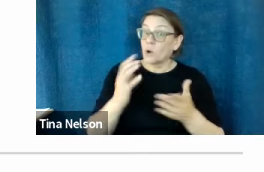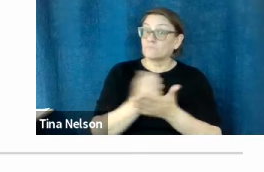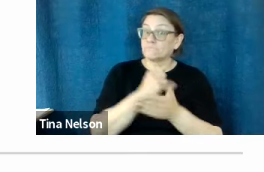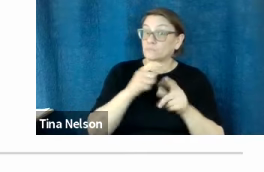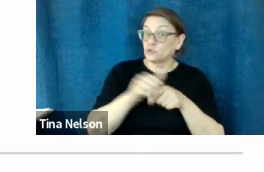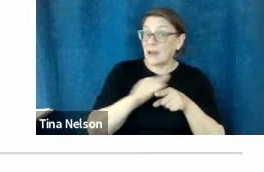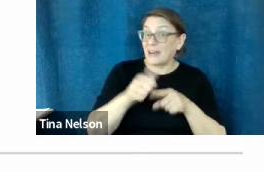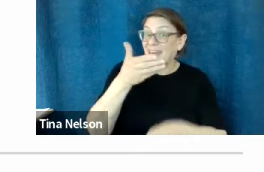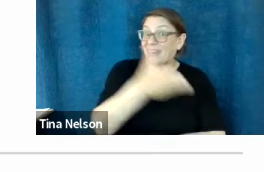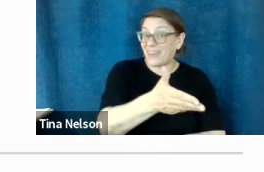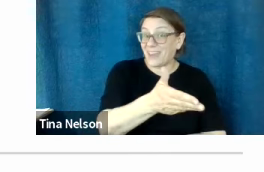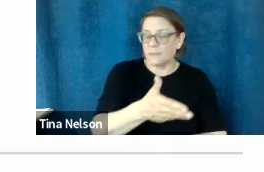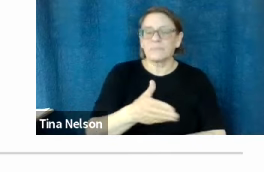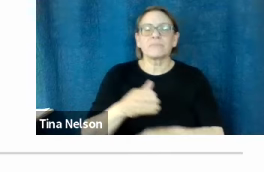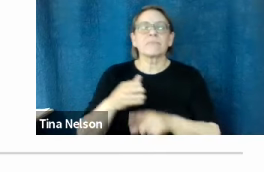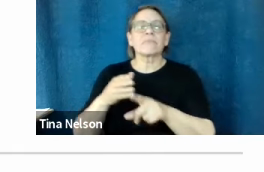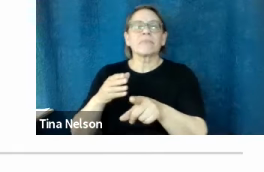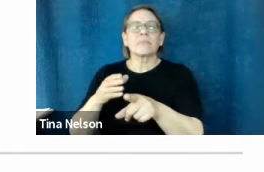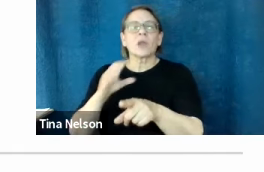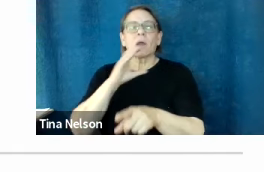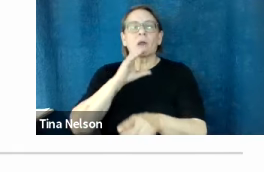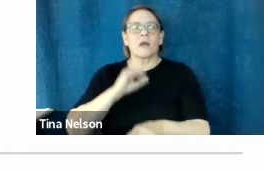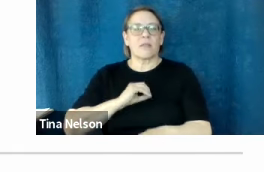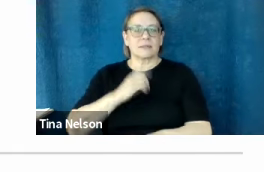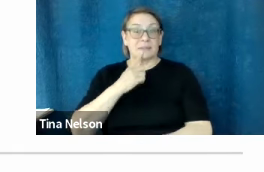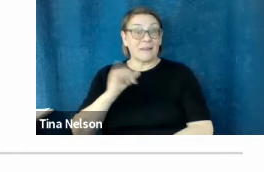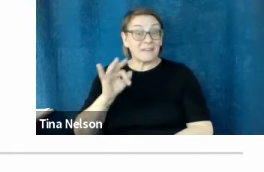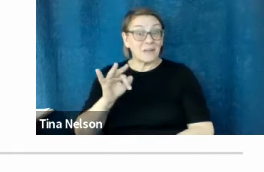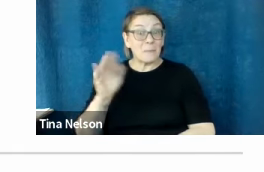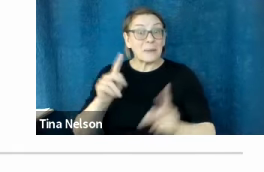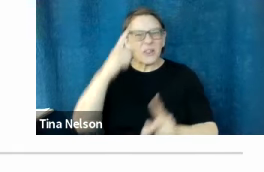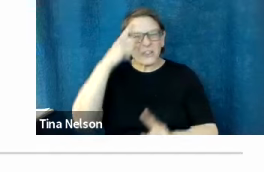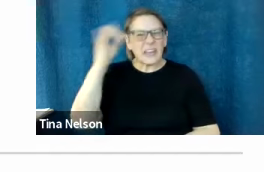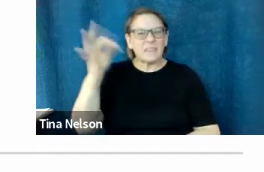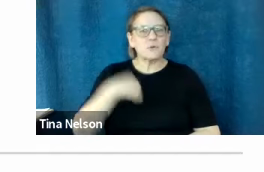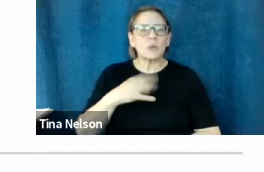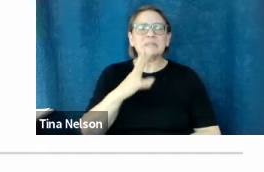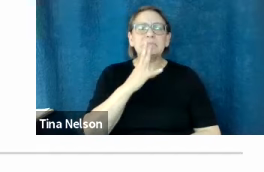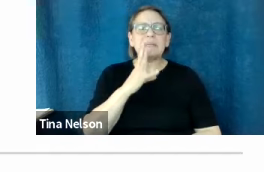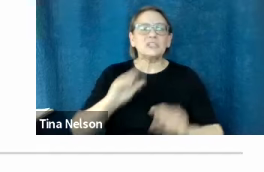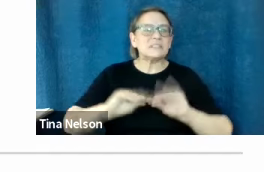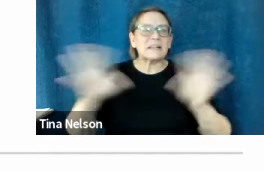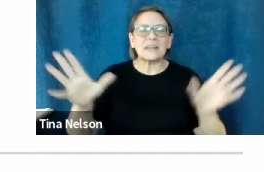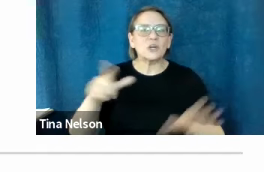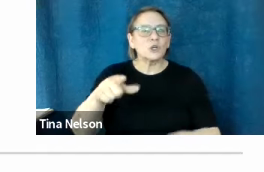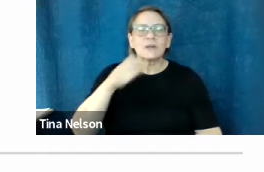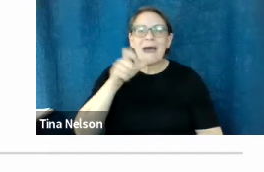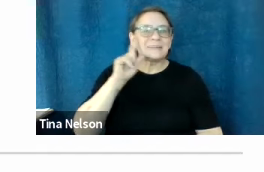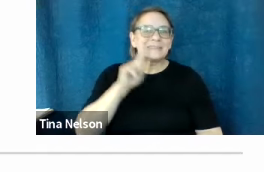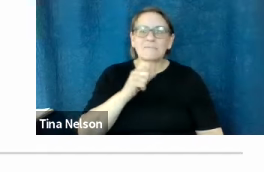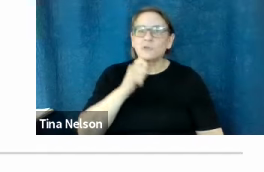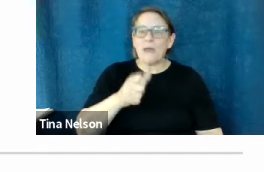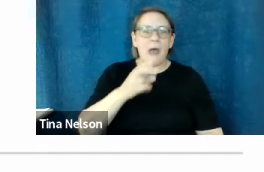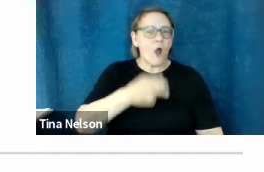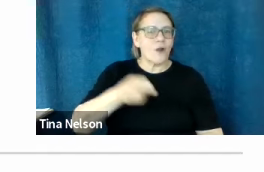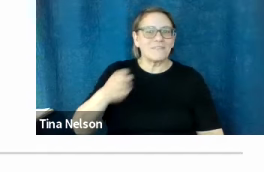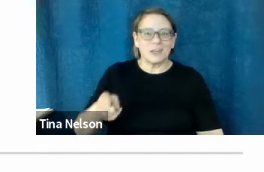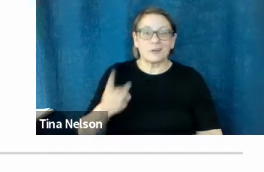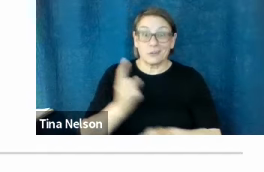I think a lot of people think if your speech is clear, you're not deaf or hard of hearing. Right. Right. Right.